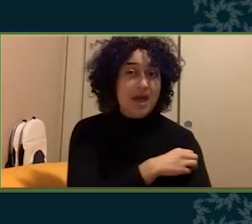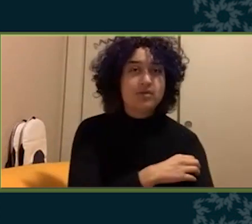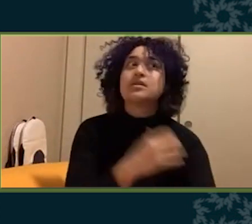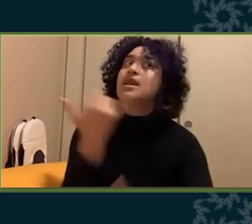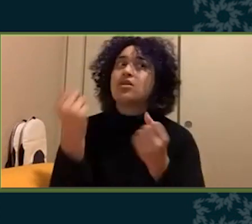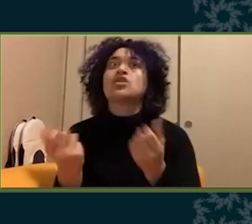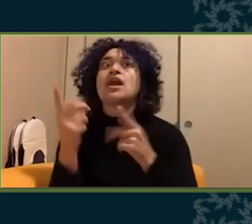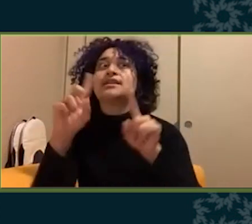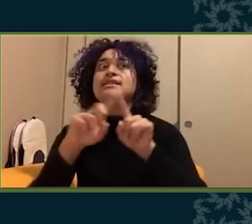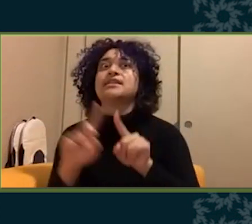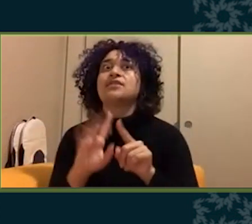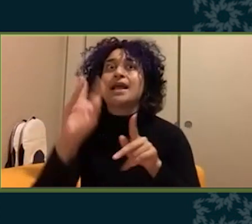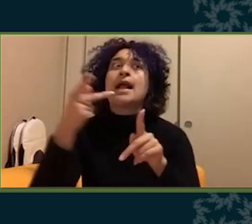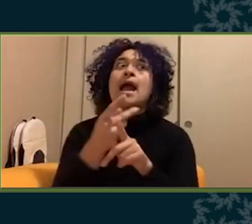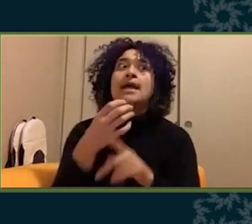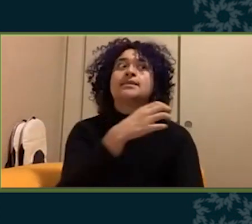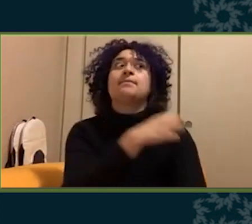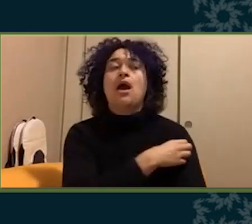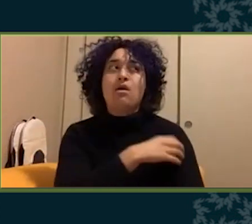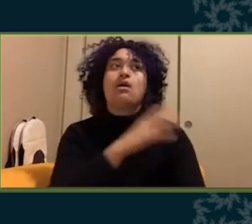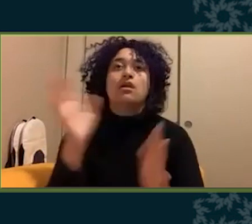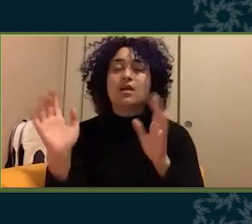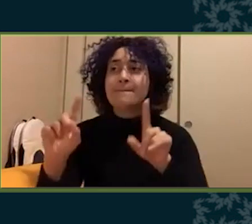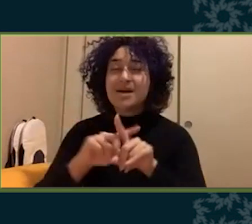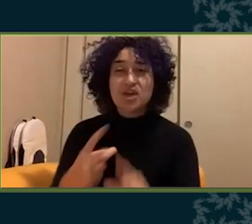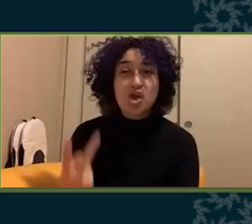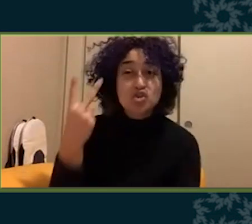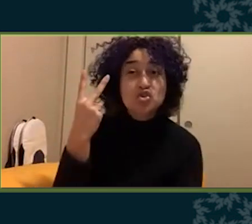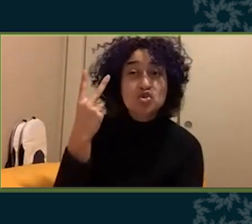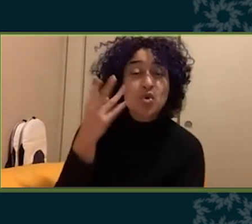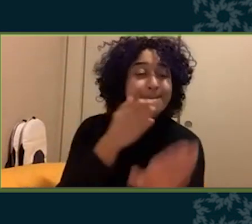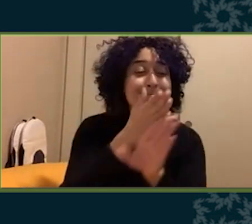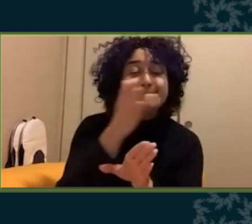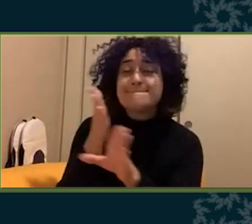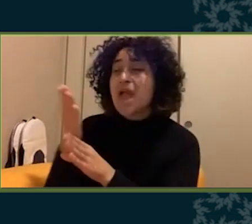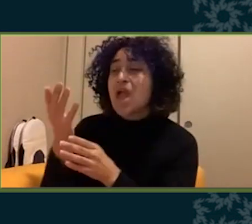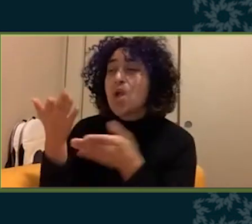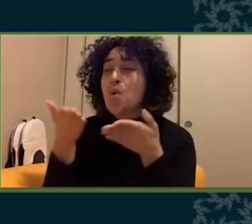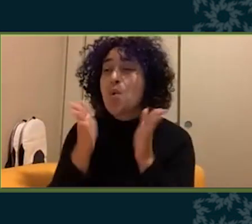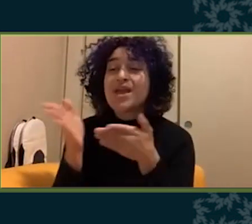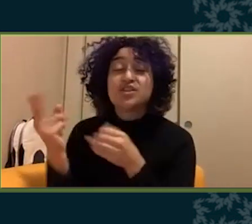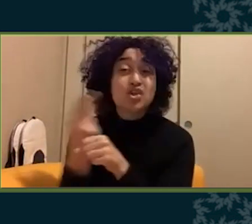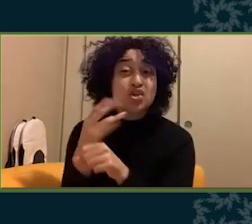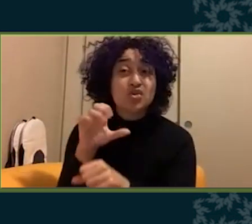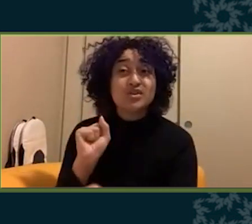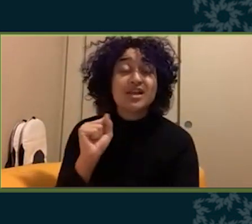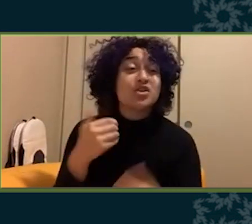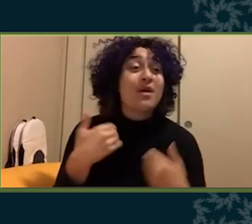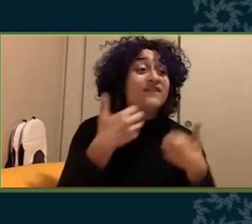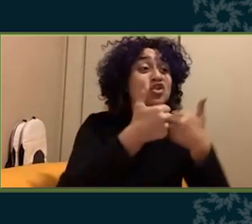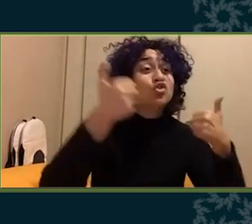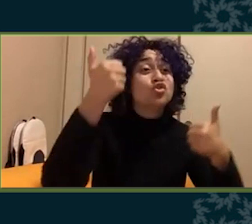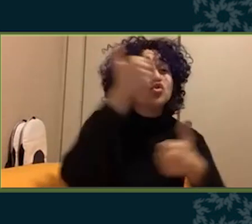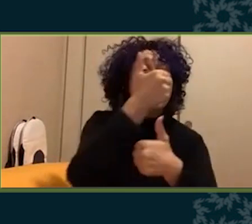there's, positional power, blah, blah, blah. But there's two main ways to use your power. There's a supremacist way of